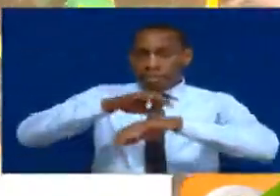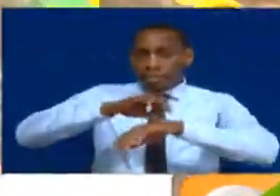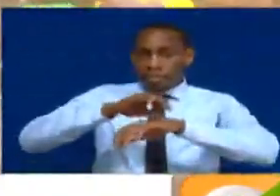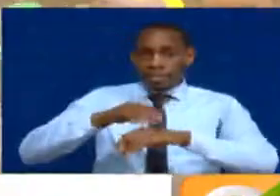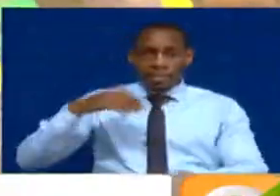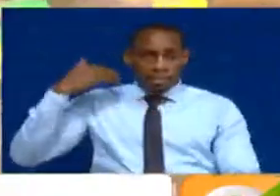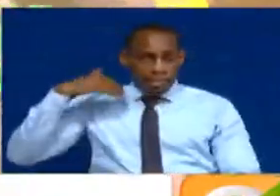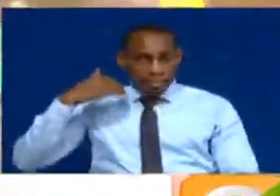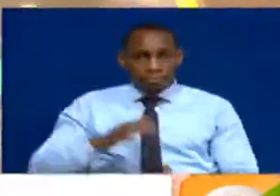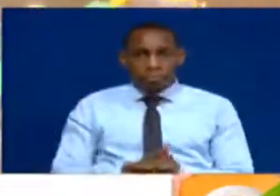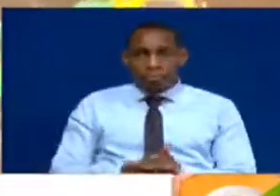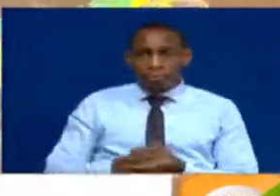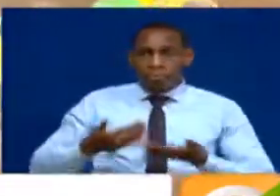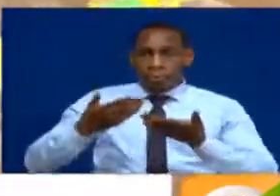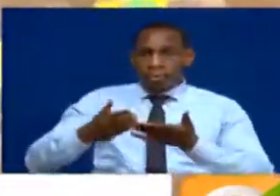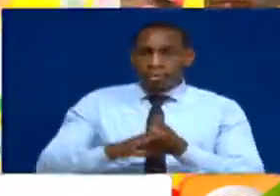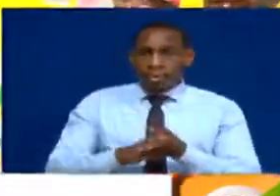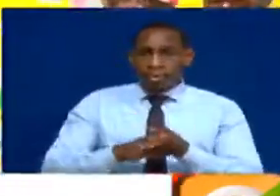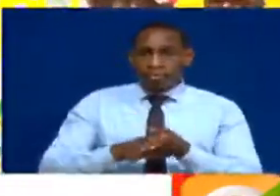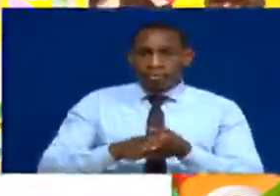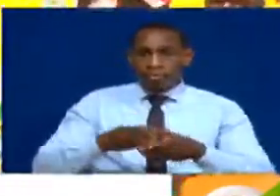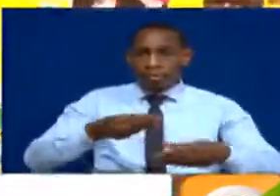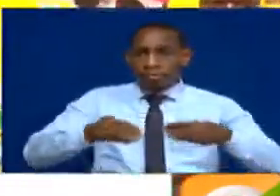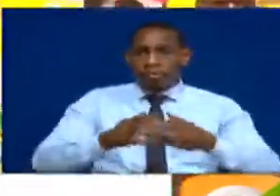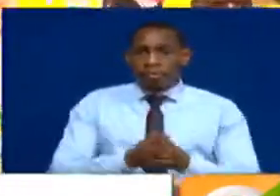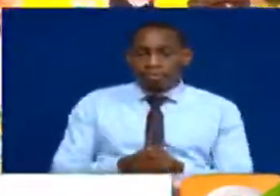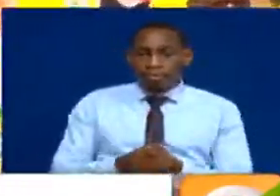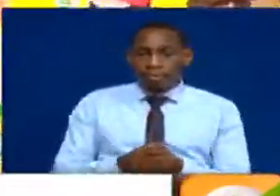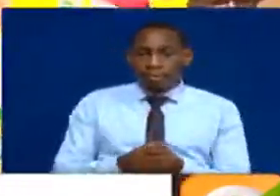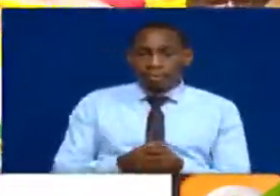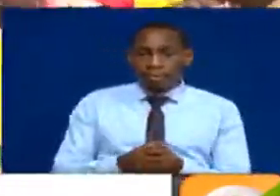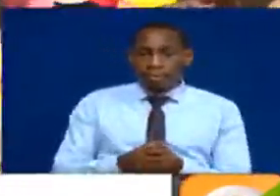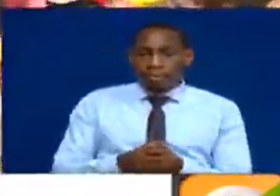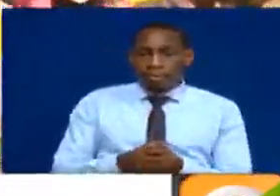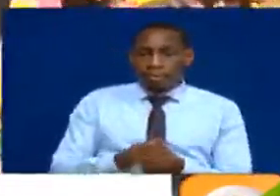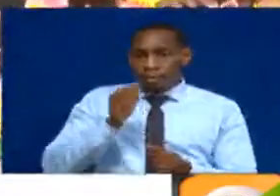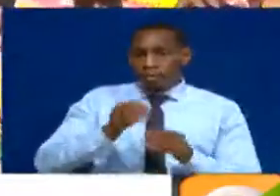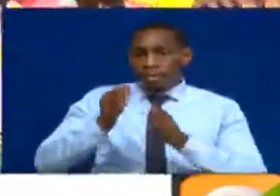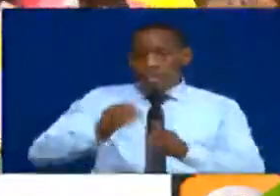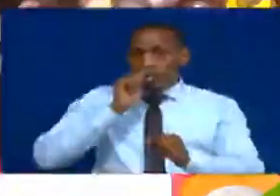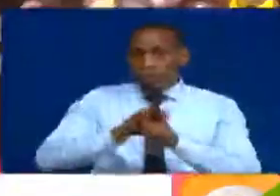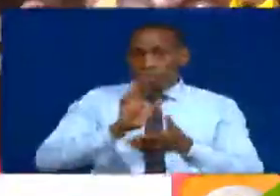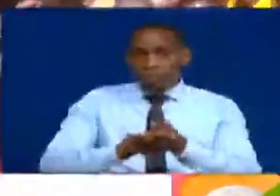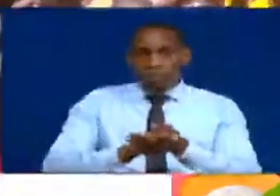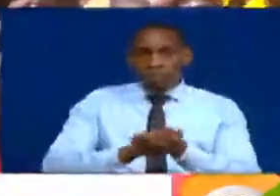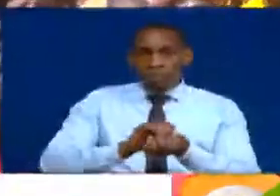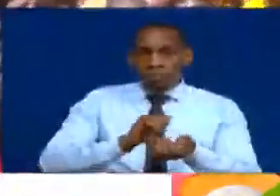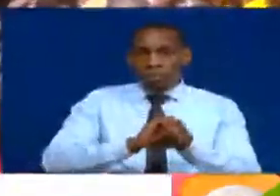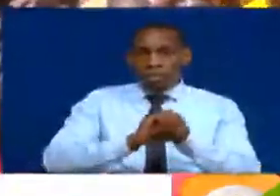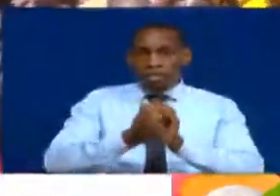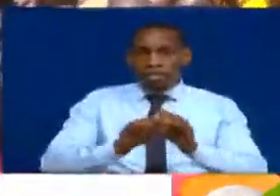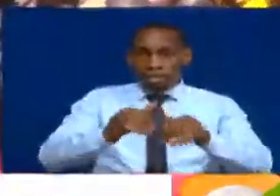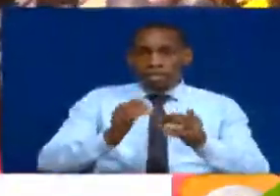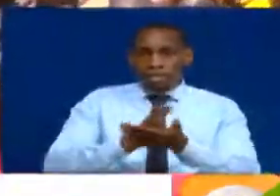ya kondoo umevalisha mbweha. The Alliance leaders vowed, if elected, to fix the agriculture sector, reduce the price of